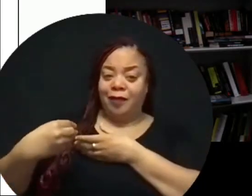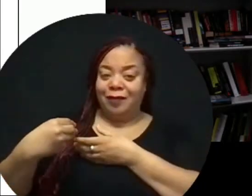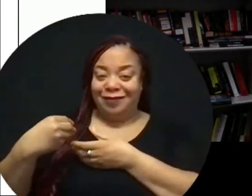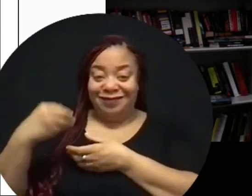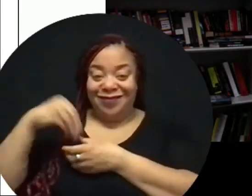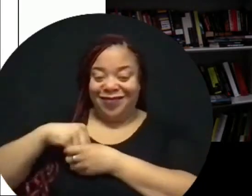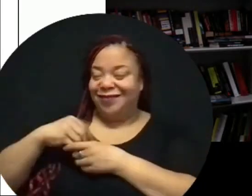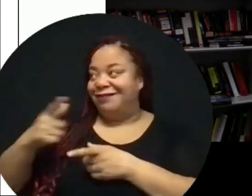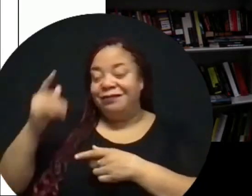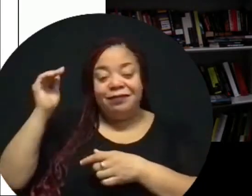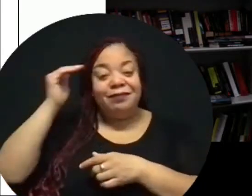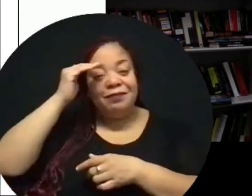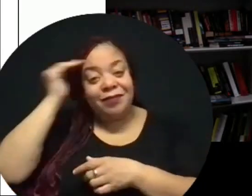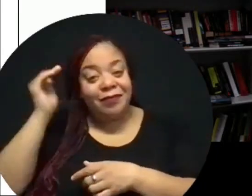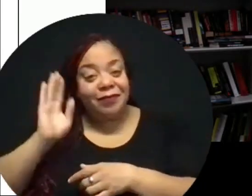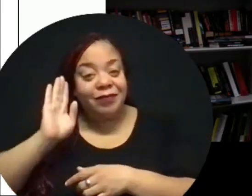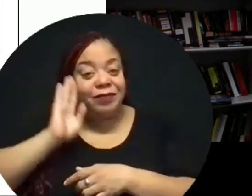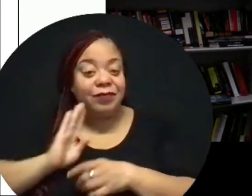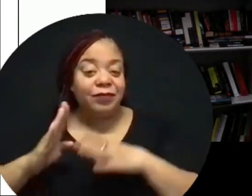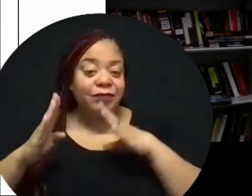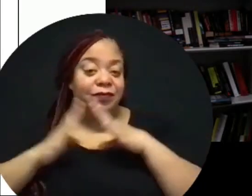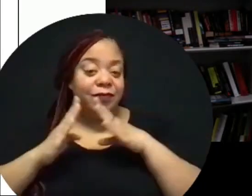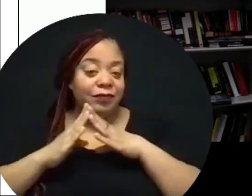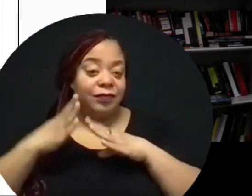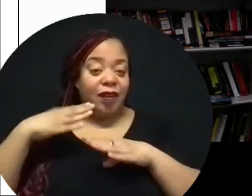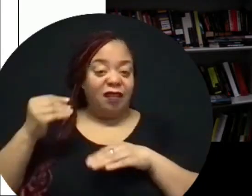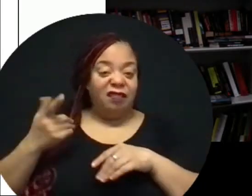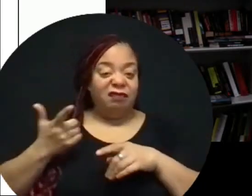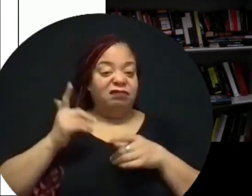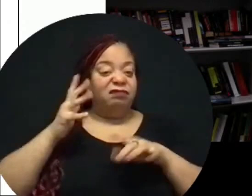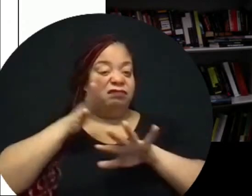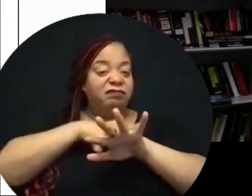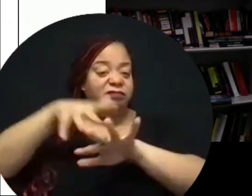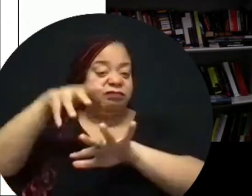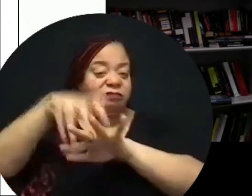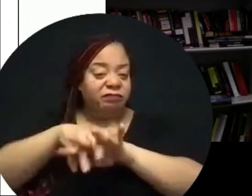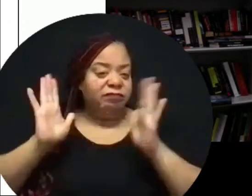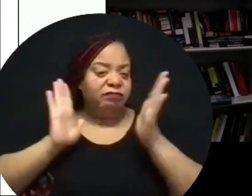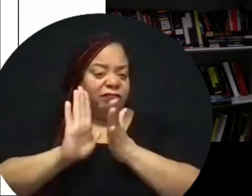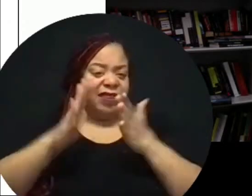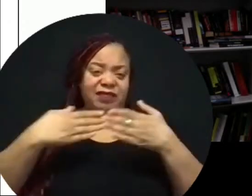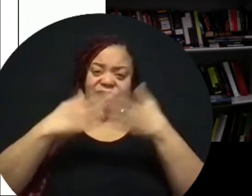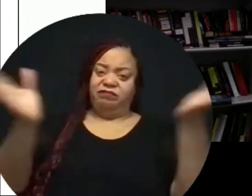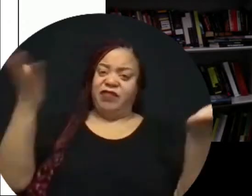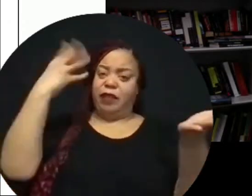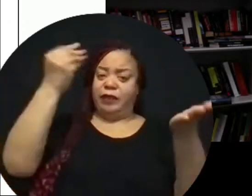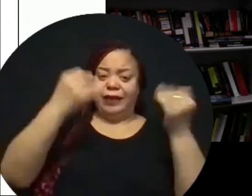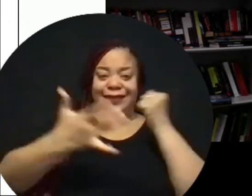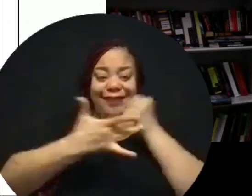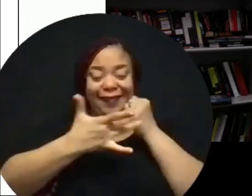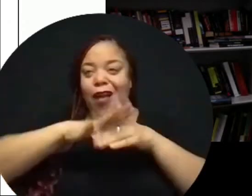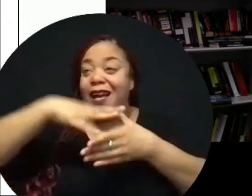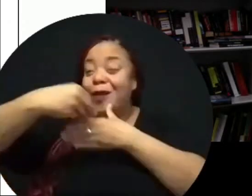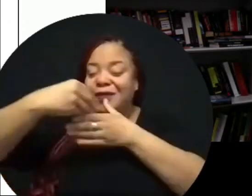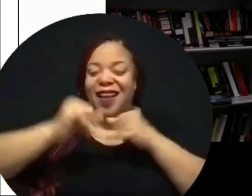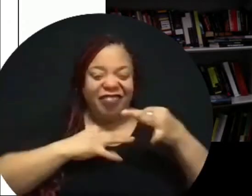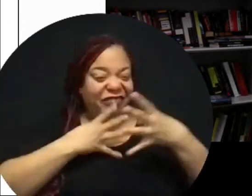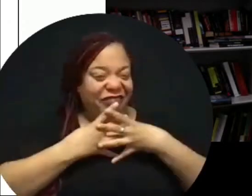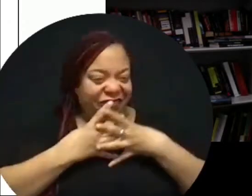right? We can think about that internationally. We could think about the ways, particularly